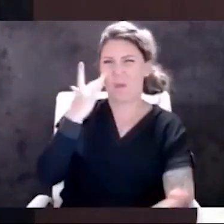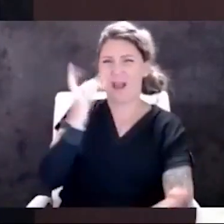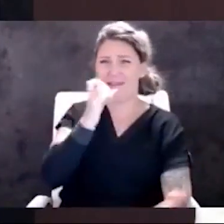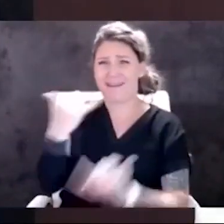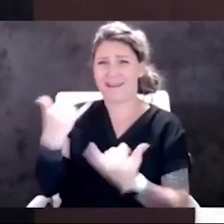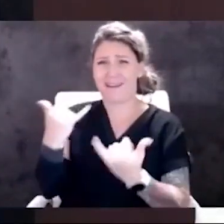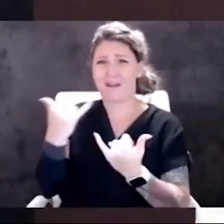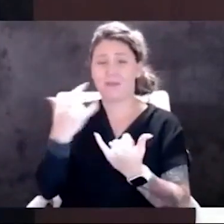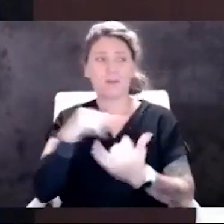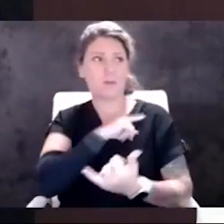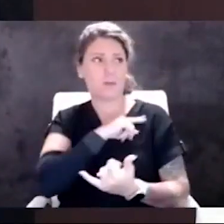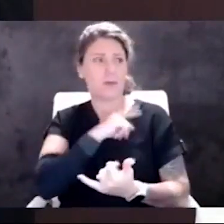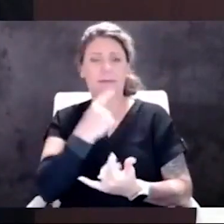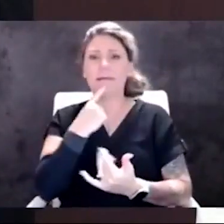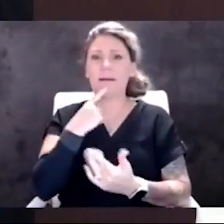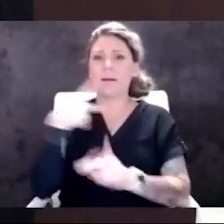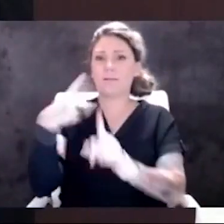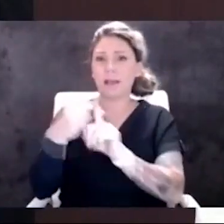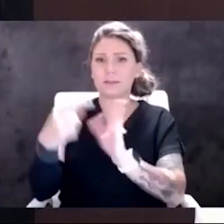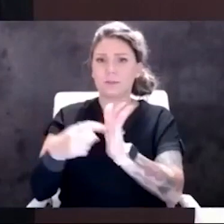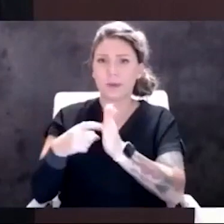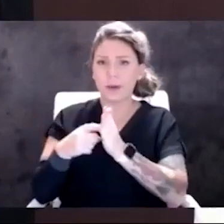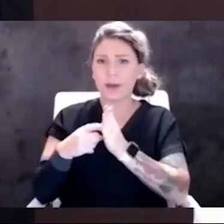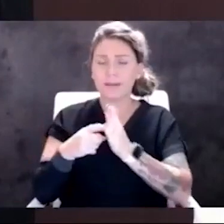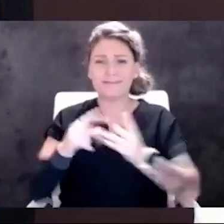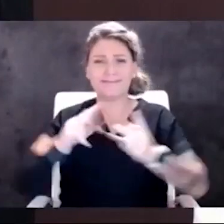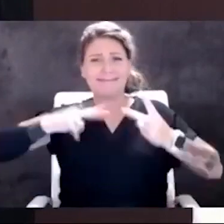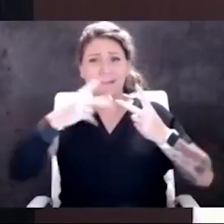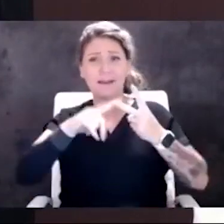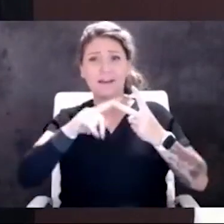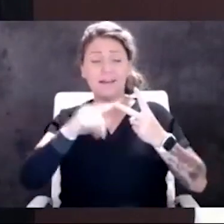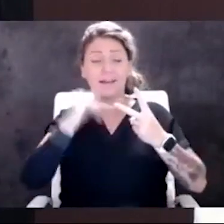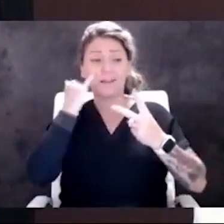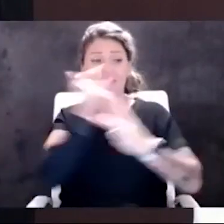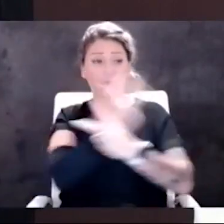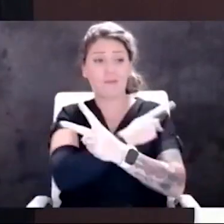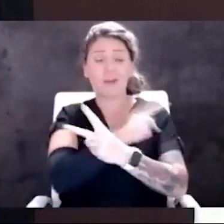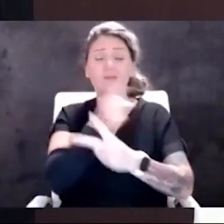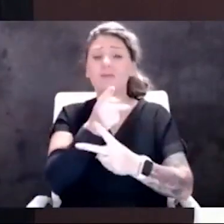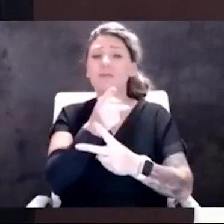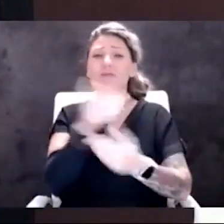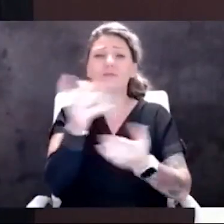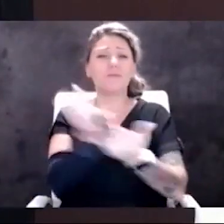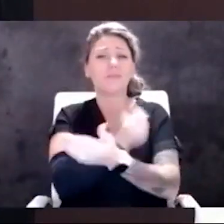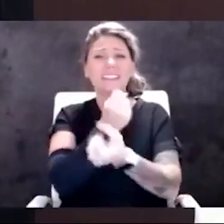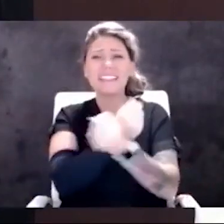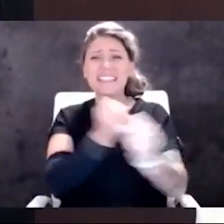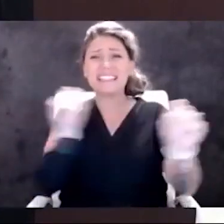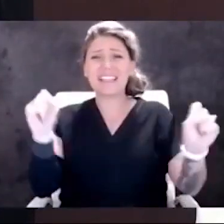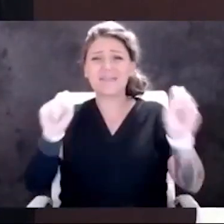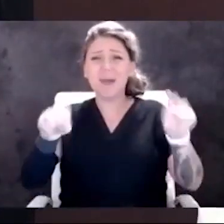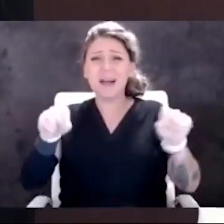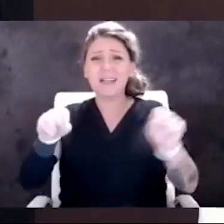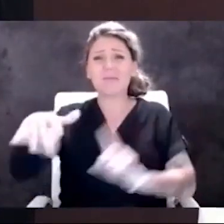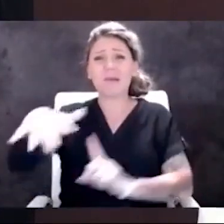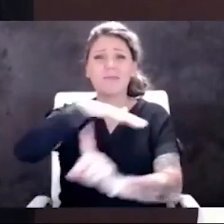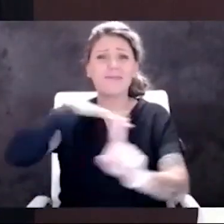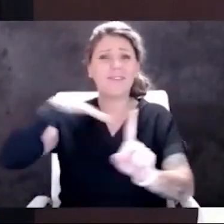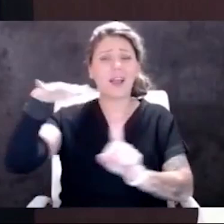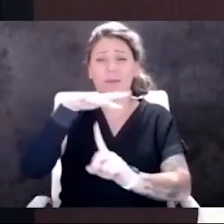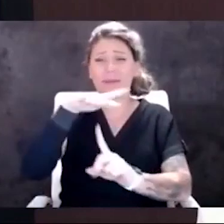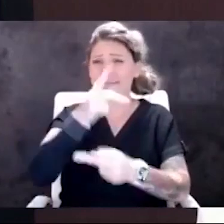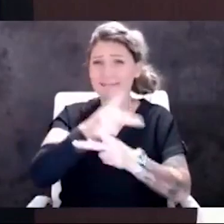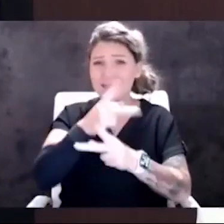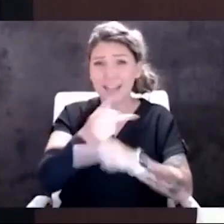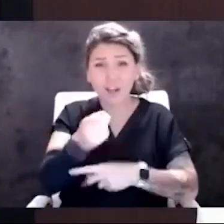requirement. Secondly, if you're a patient, you deserve the safest possible environment to get care in. Well, what's the safest